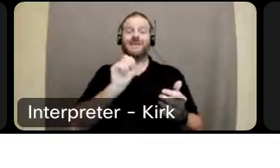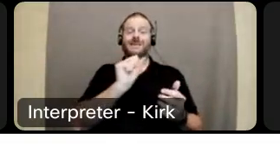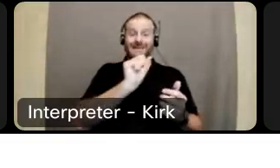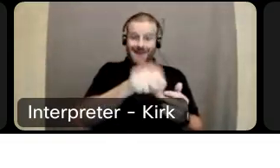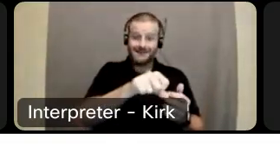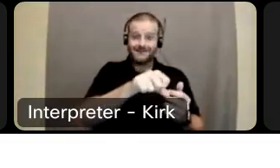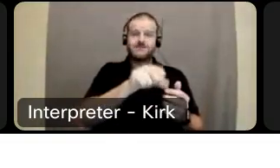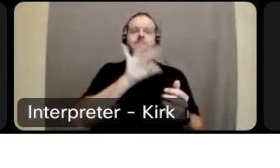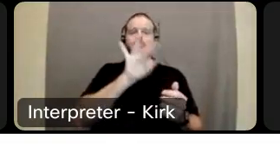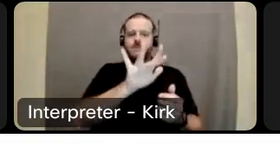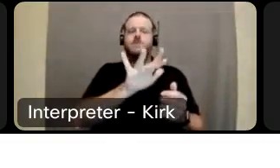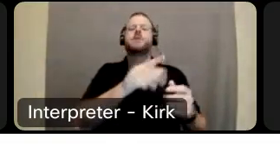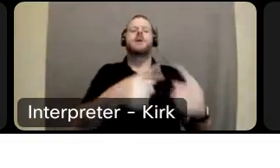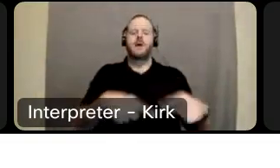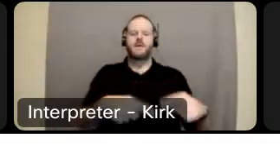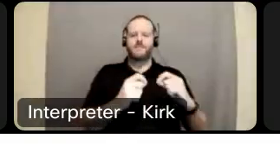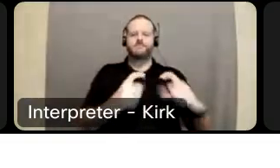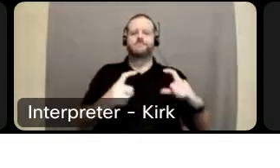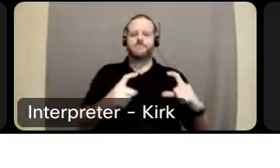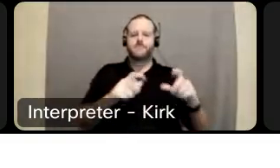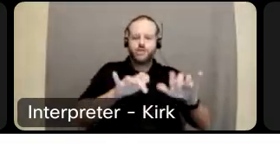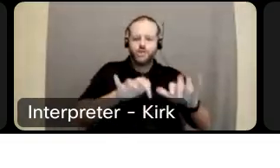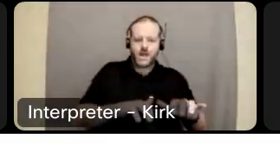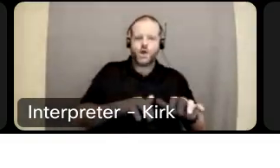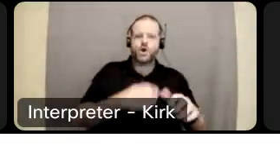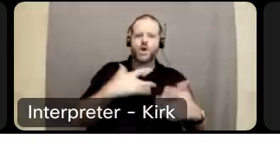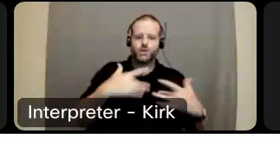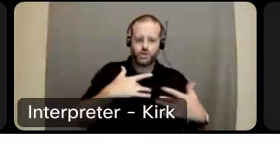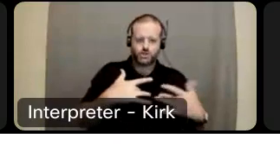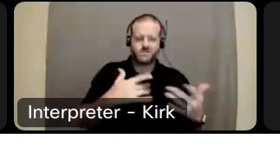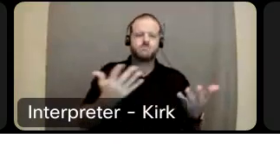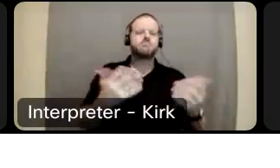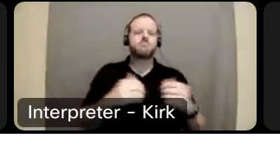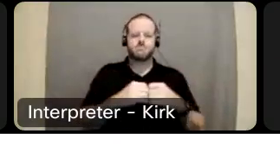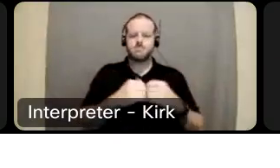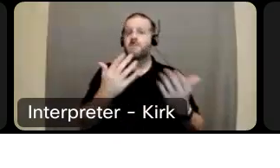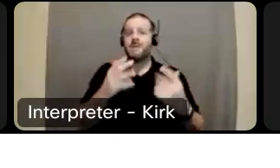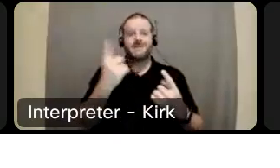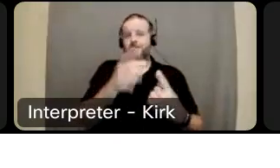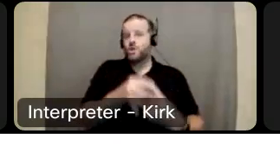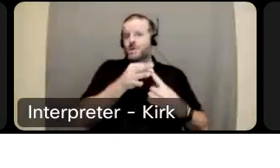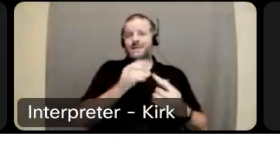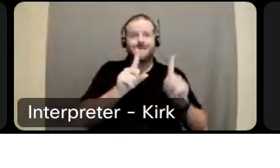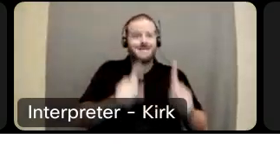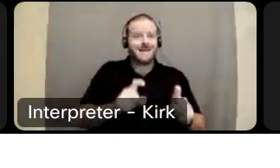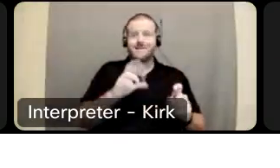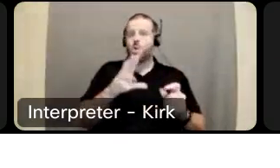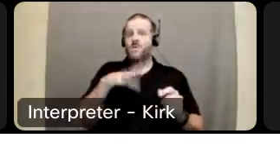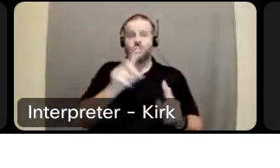can briefly share what those concerns are. There may be something unique to the testing that year, something unique to the